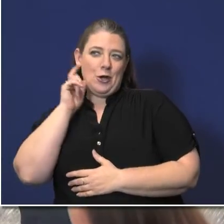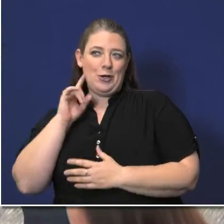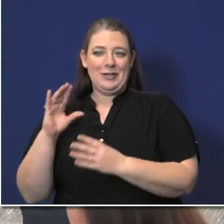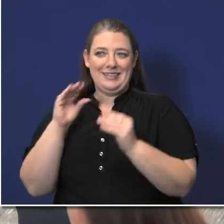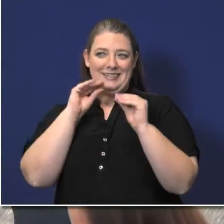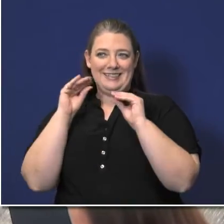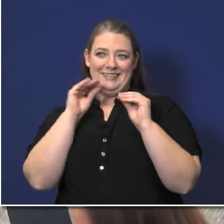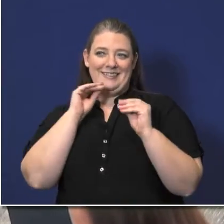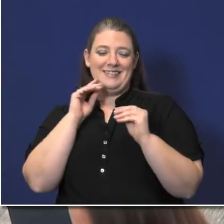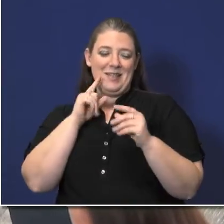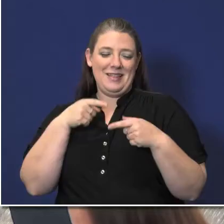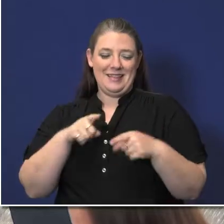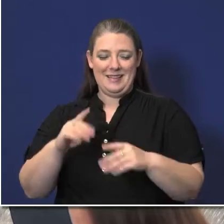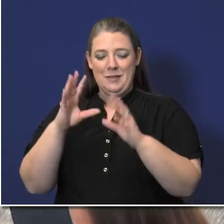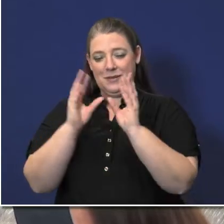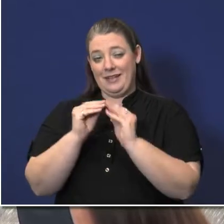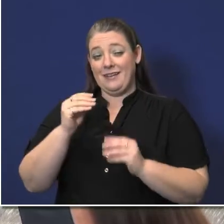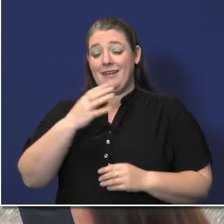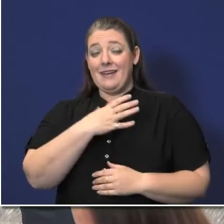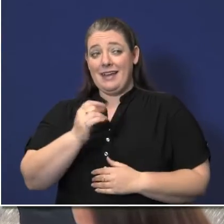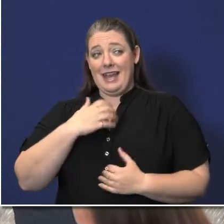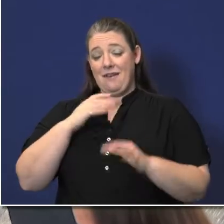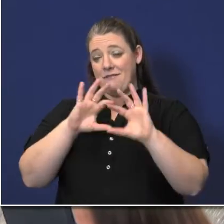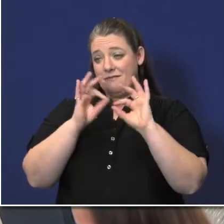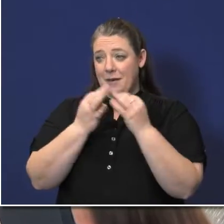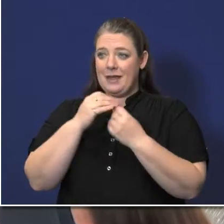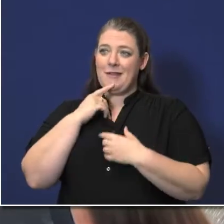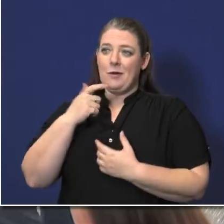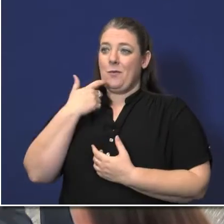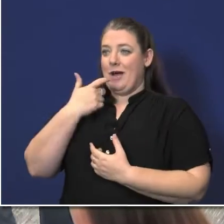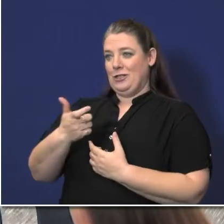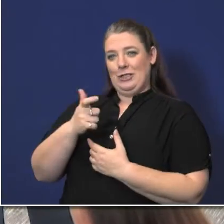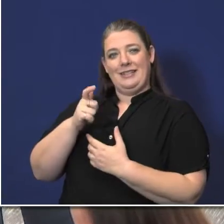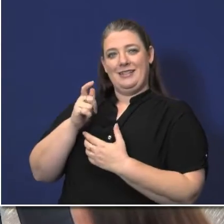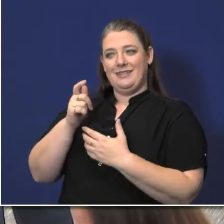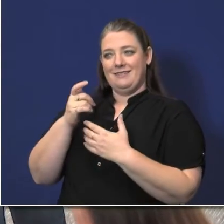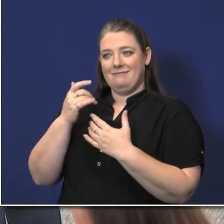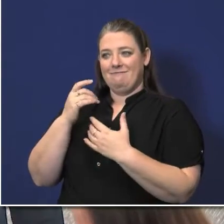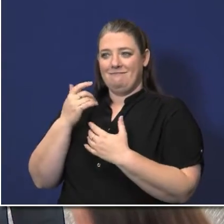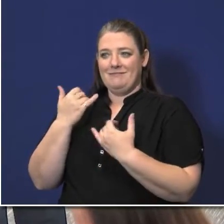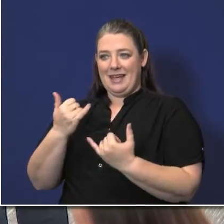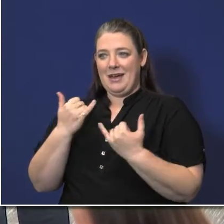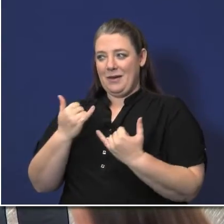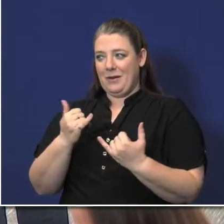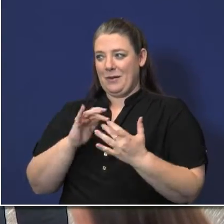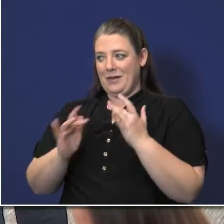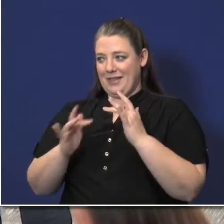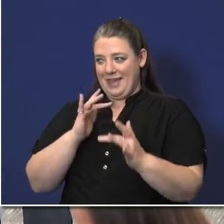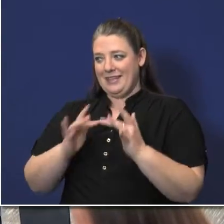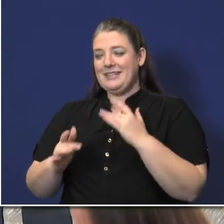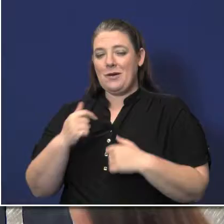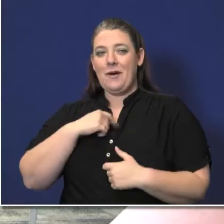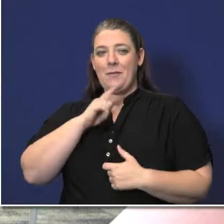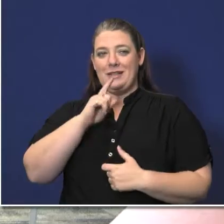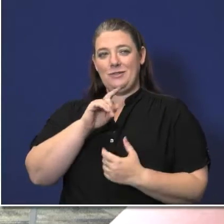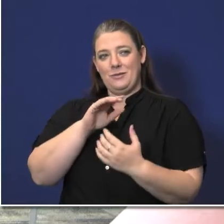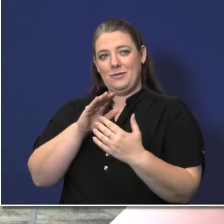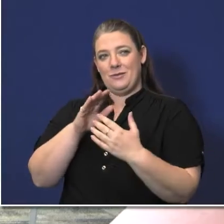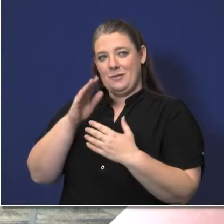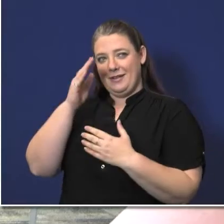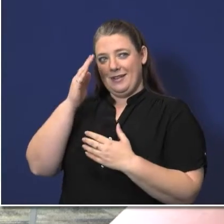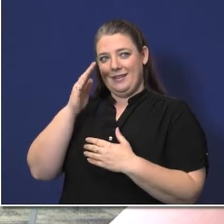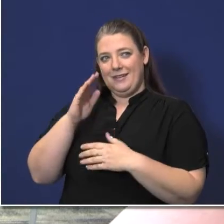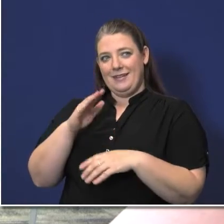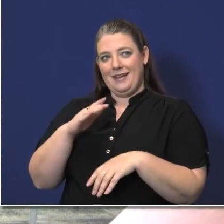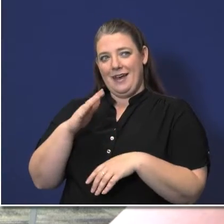I also have family that are streaming, so they're there, and I would love to acknowledge my Cypress Park family who